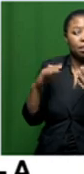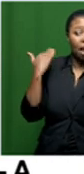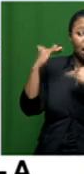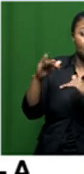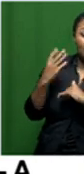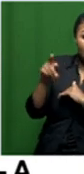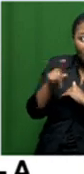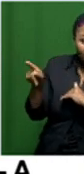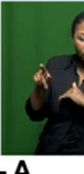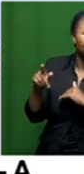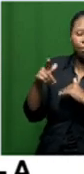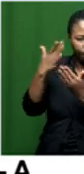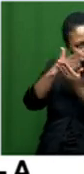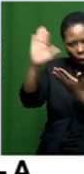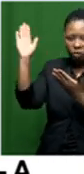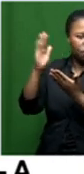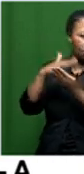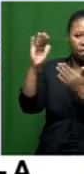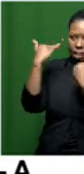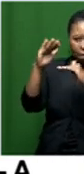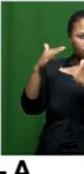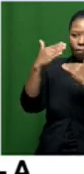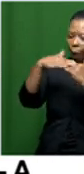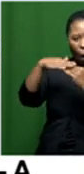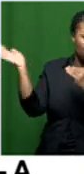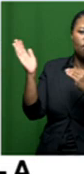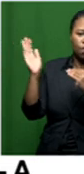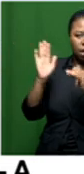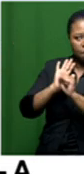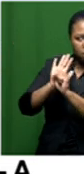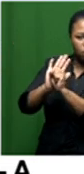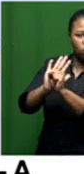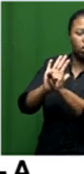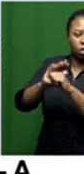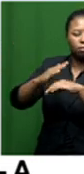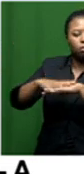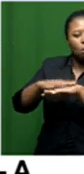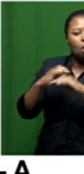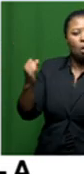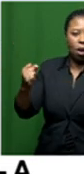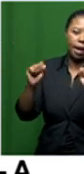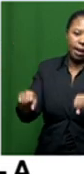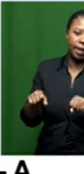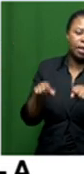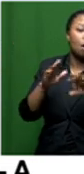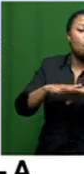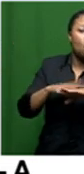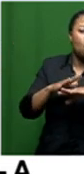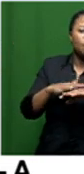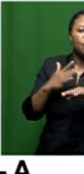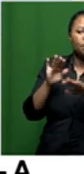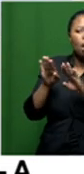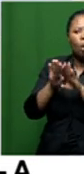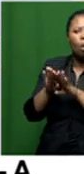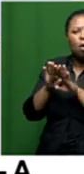that the artists have set for themselves and to see how I can push them further. With regards to the conversation or maybe being able to find a common thread, I